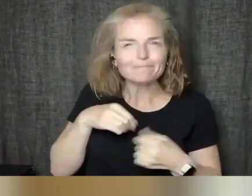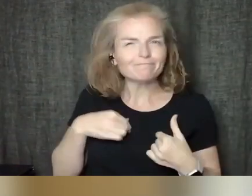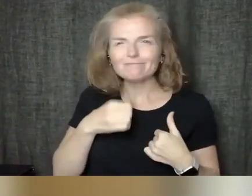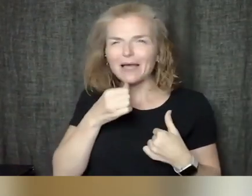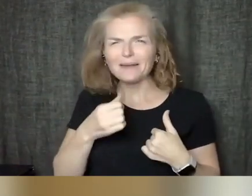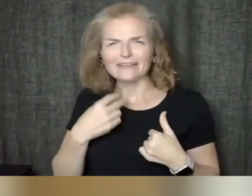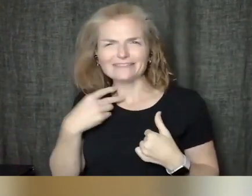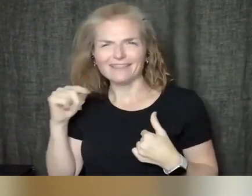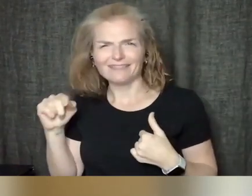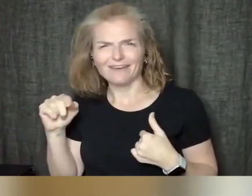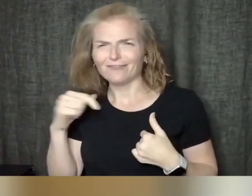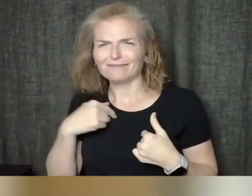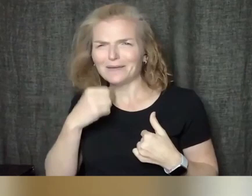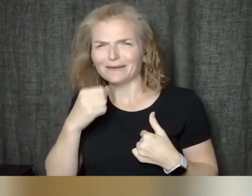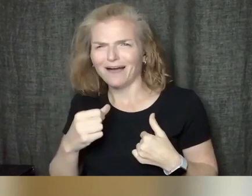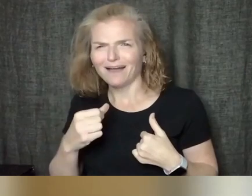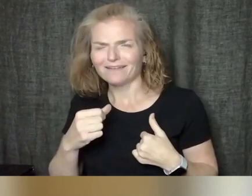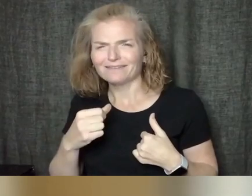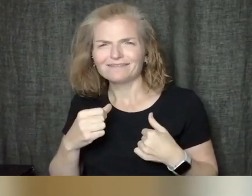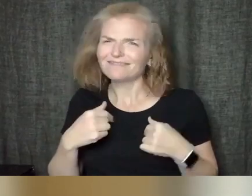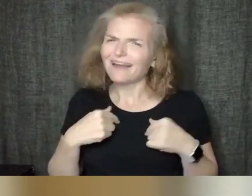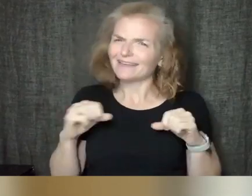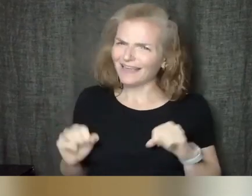And then settle again with sitting and breathing.